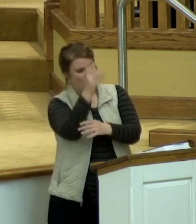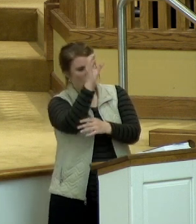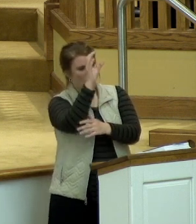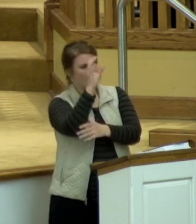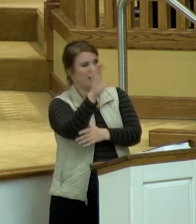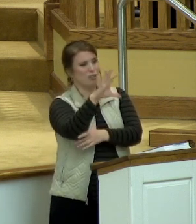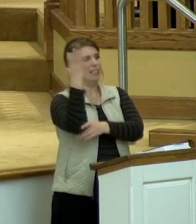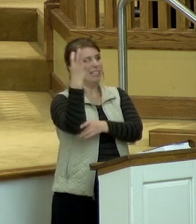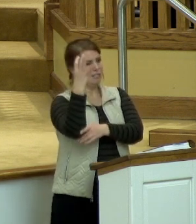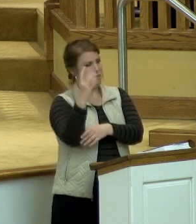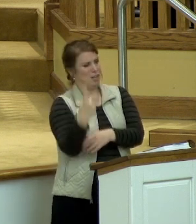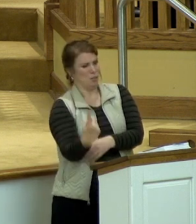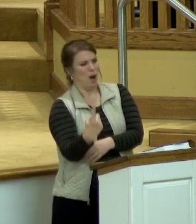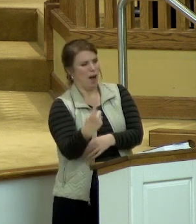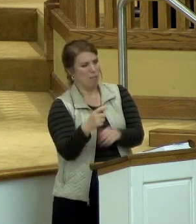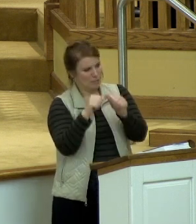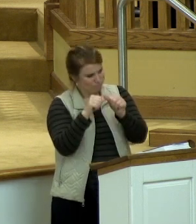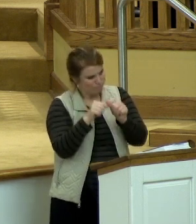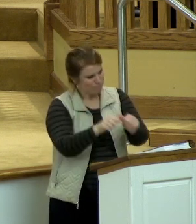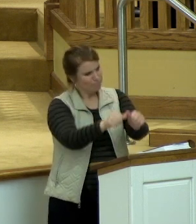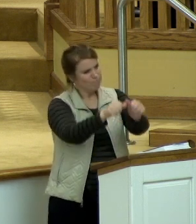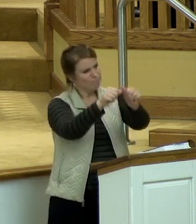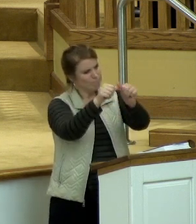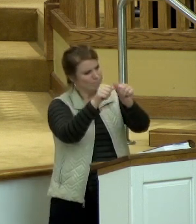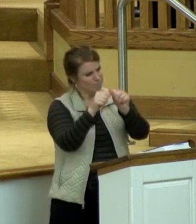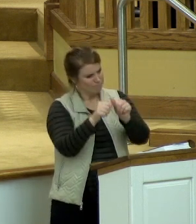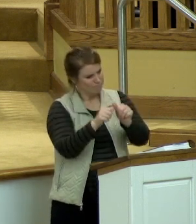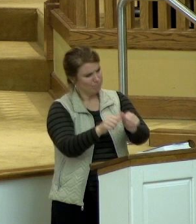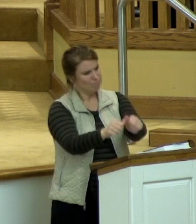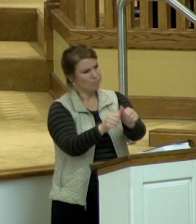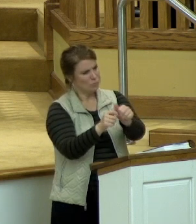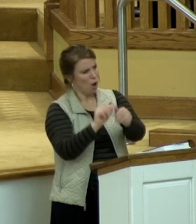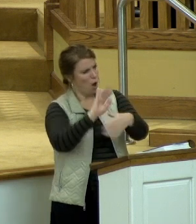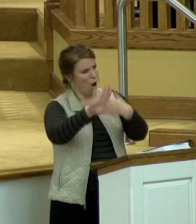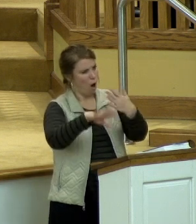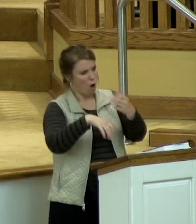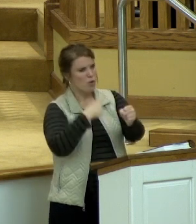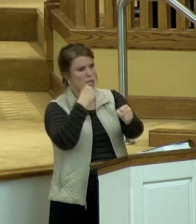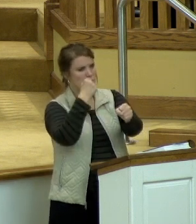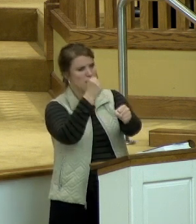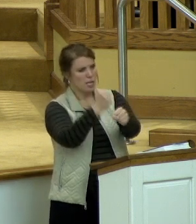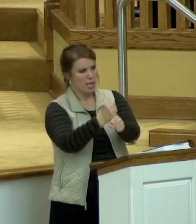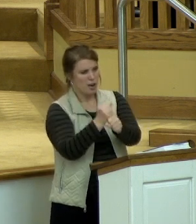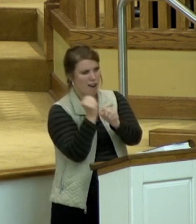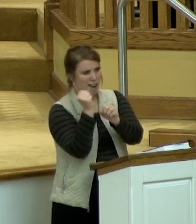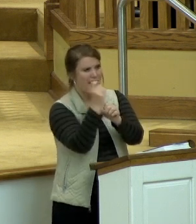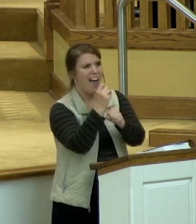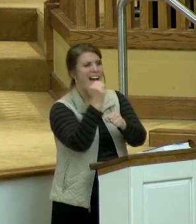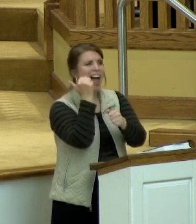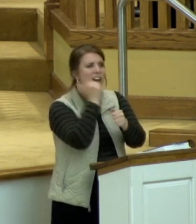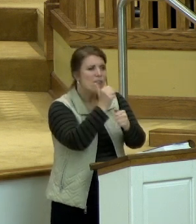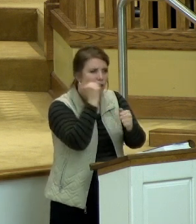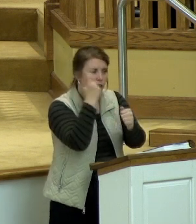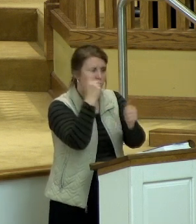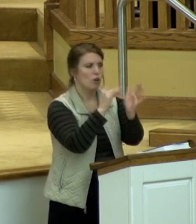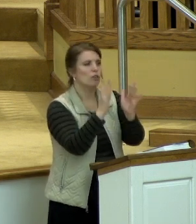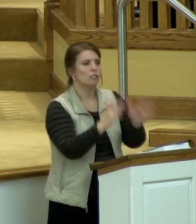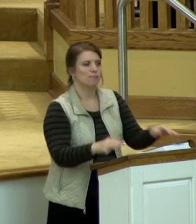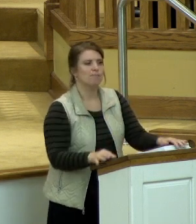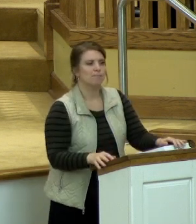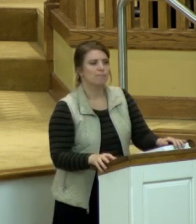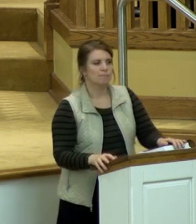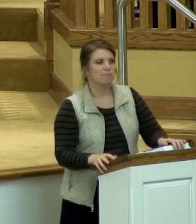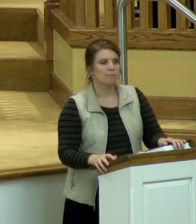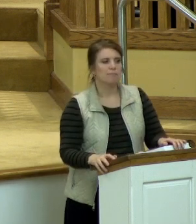And so at Christmas, Kevin also mentioned that Christmas is not just a one-day event. It's every day for the Christian all throughout the